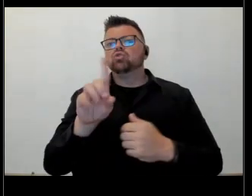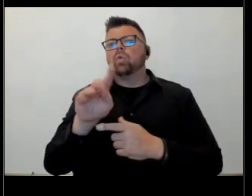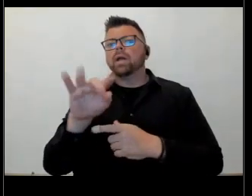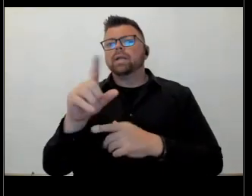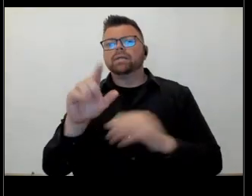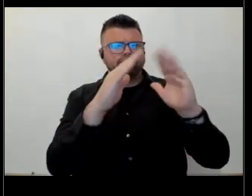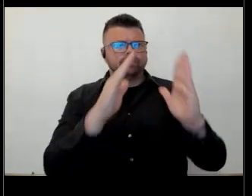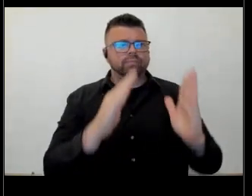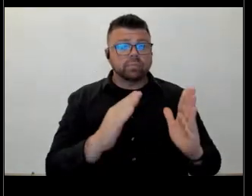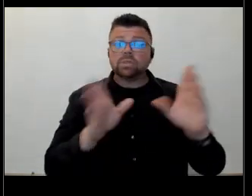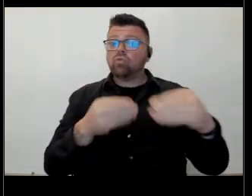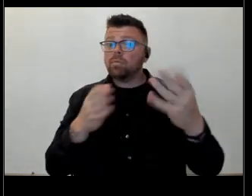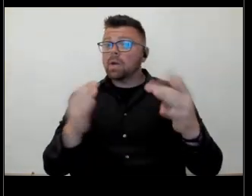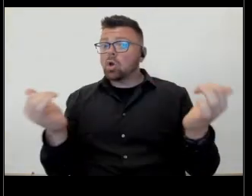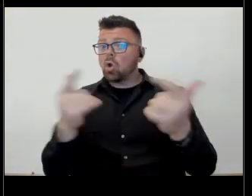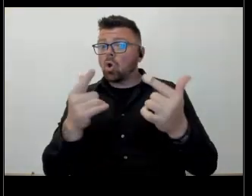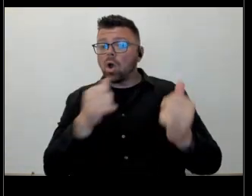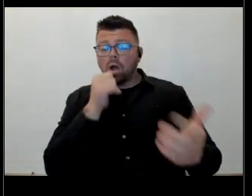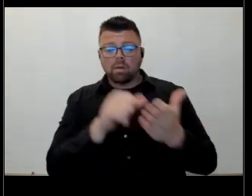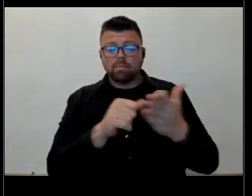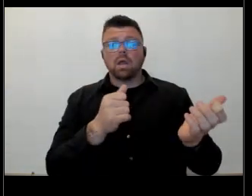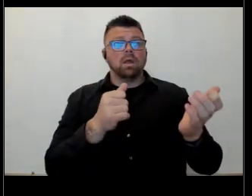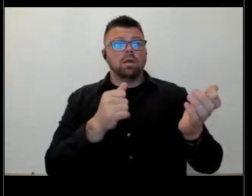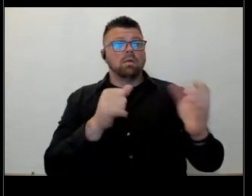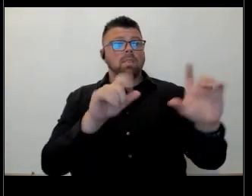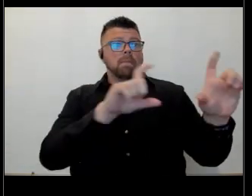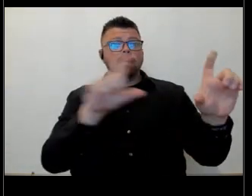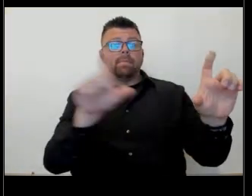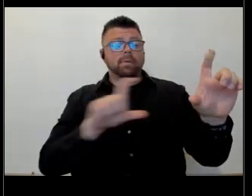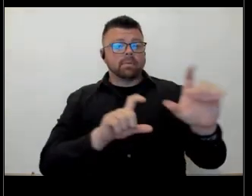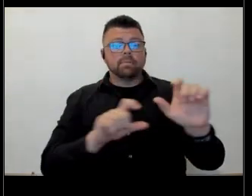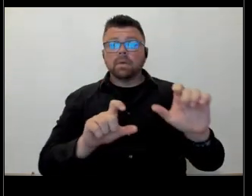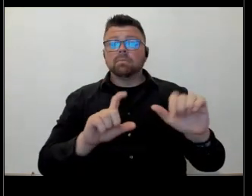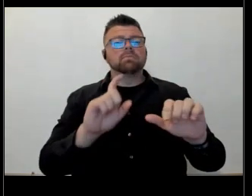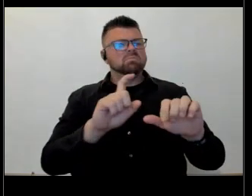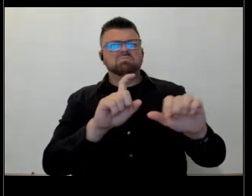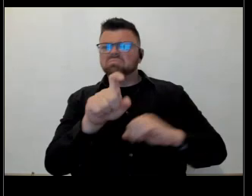all the mailboxes be placed within reach range.